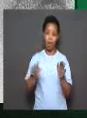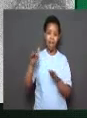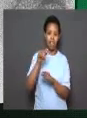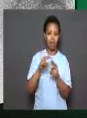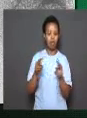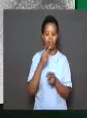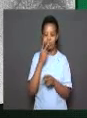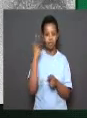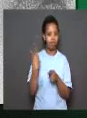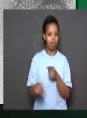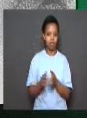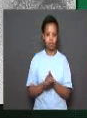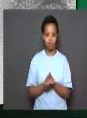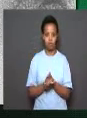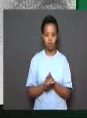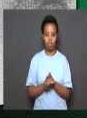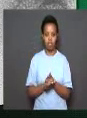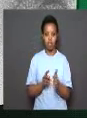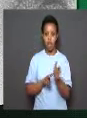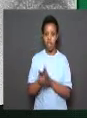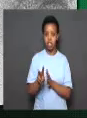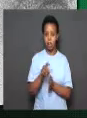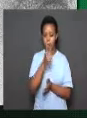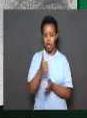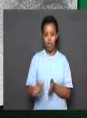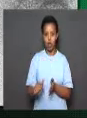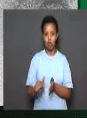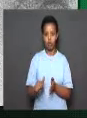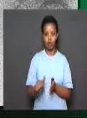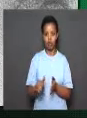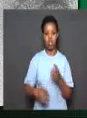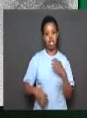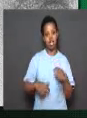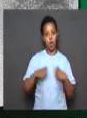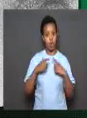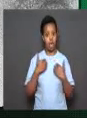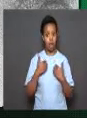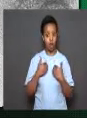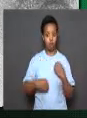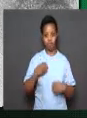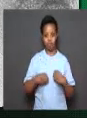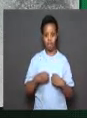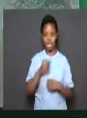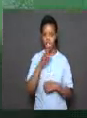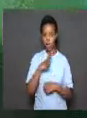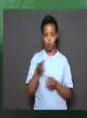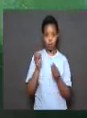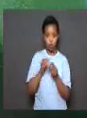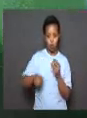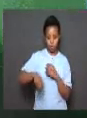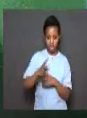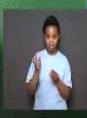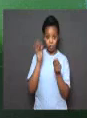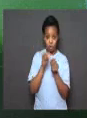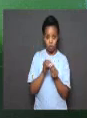Viruses can infect all types of organisms, from people to plants.